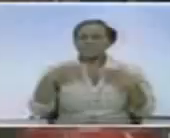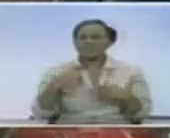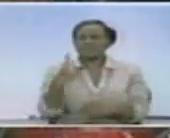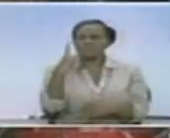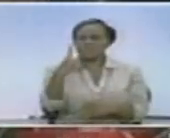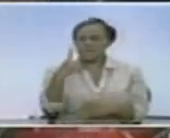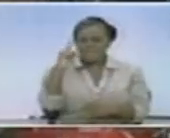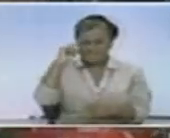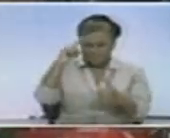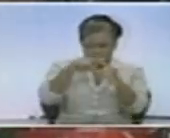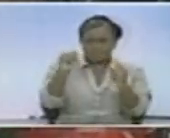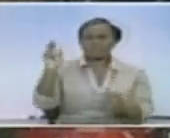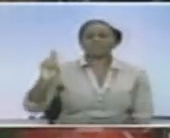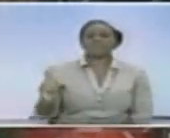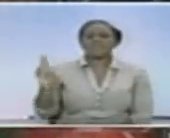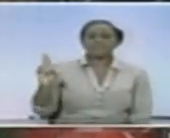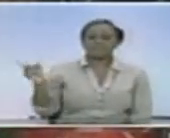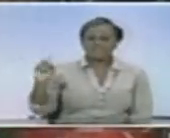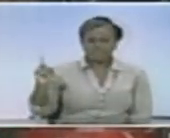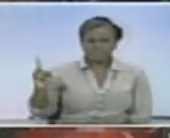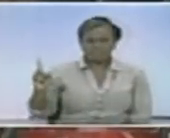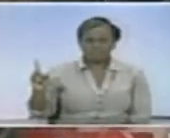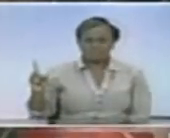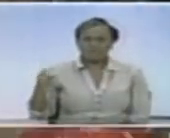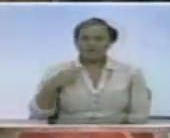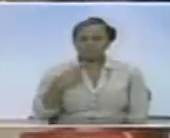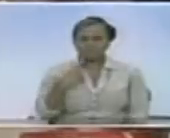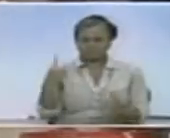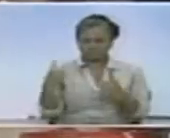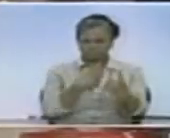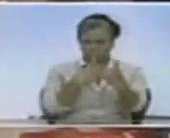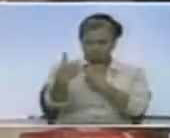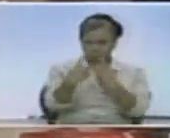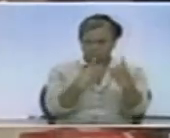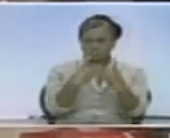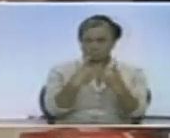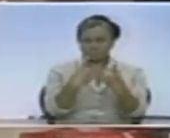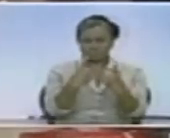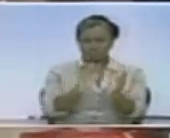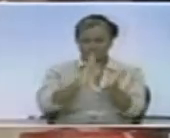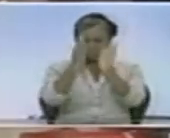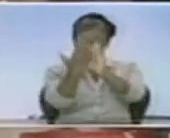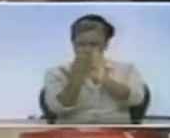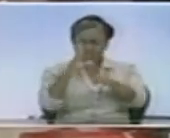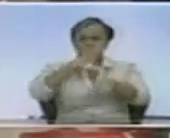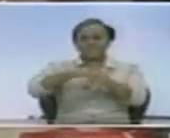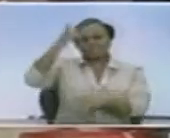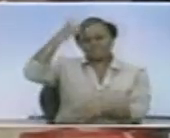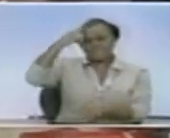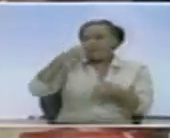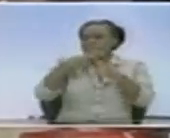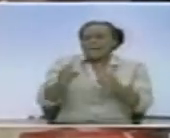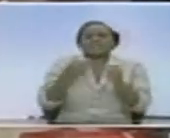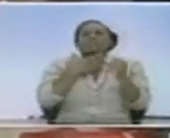with the president. He wanted a one-on-one. One-on-one, and then you get some sense. But if you